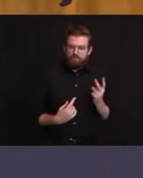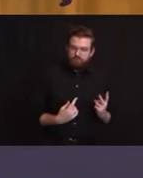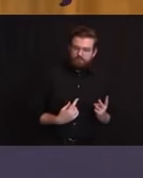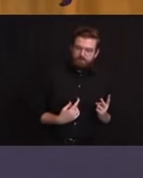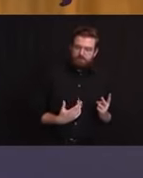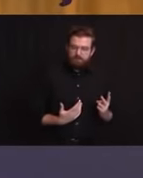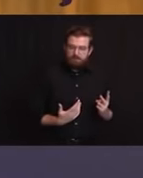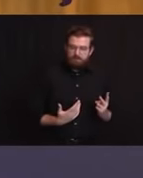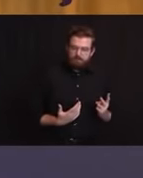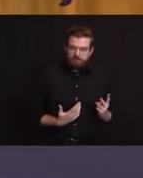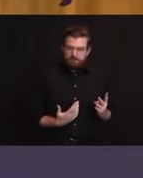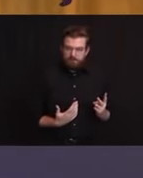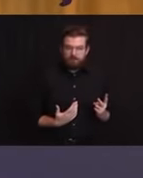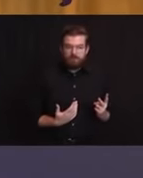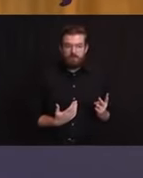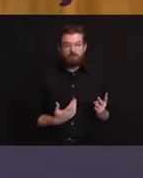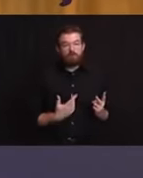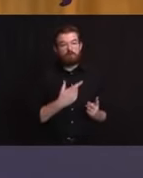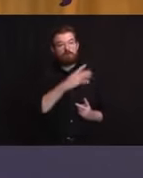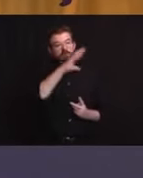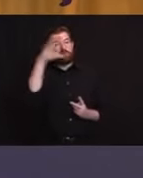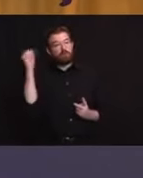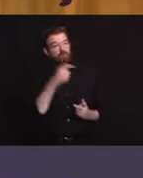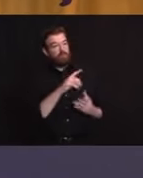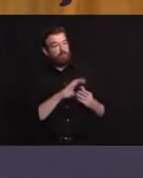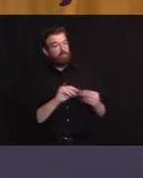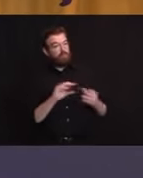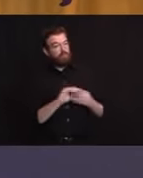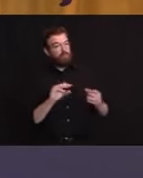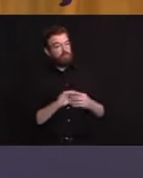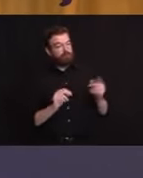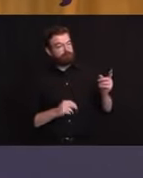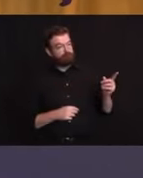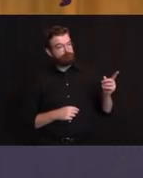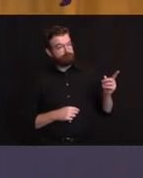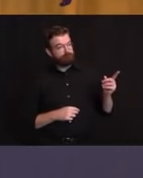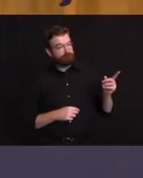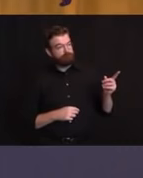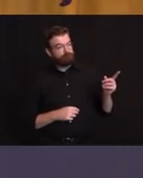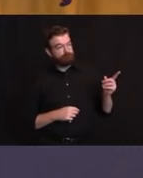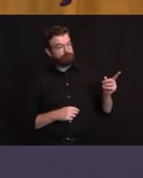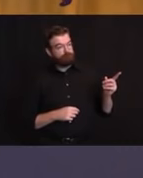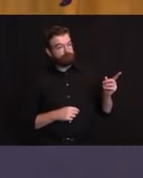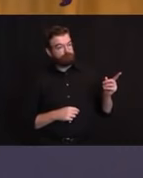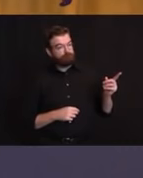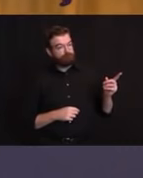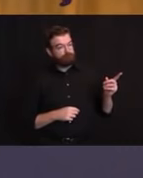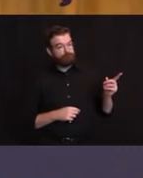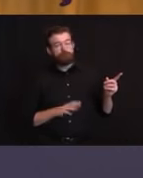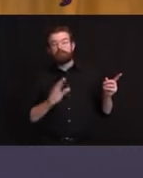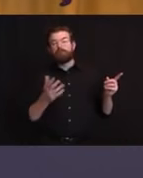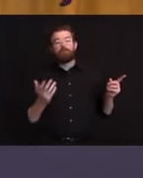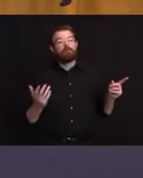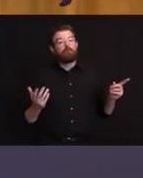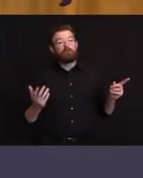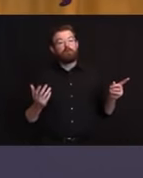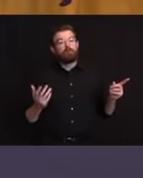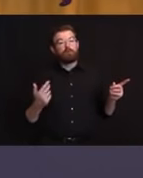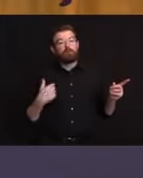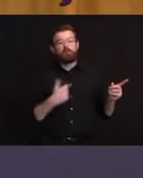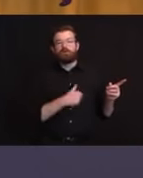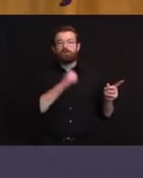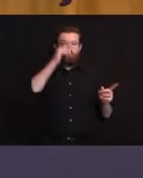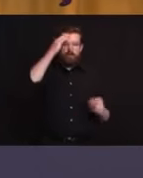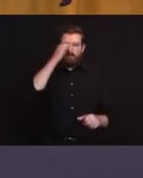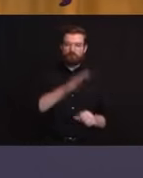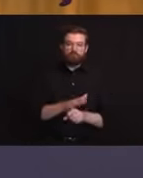respect to the president, the problem is there's too little known, and I think this is a broad, and if Judy and Ed see this differently, they